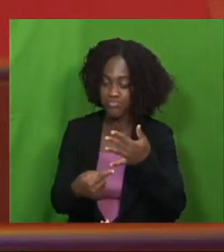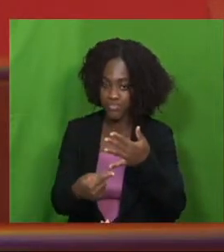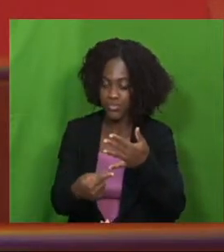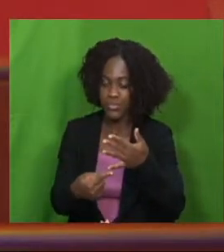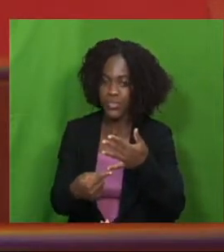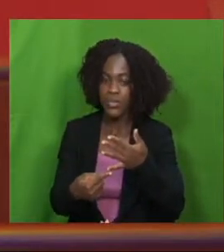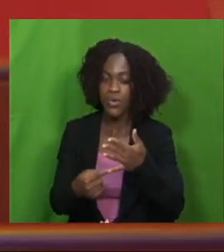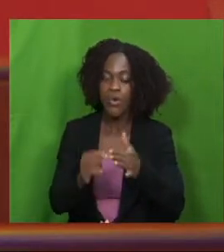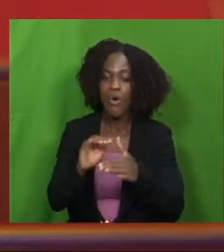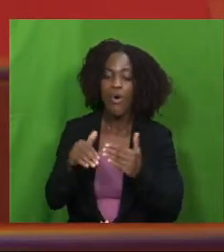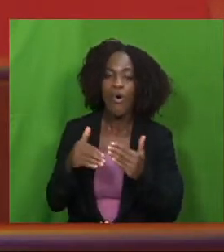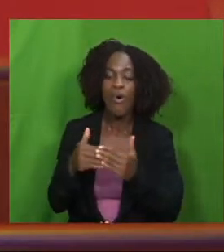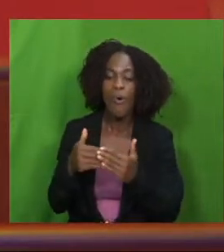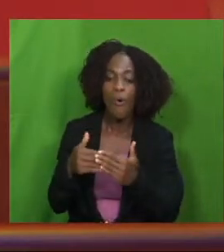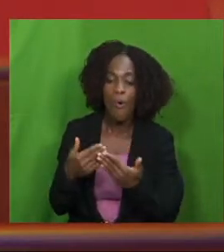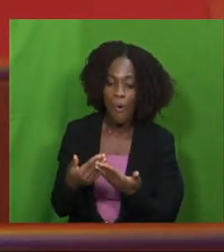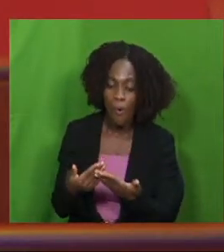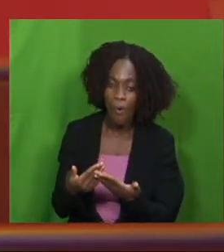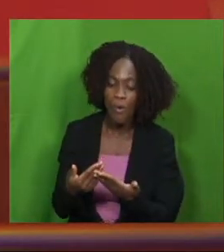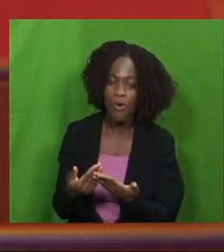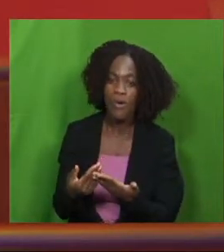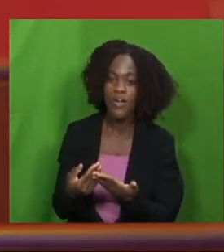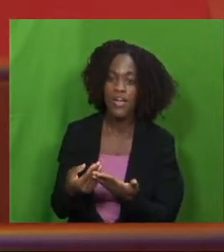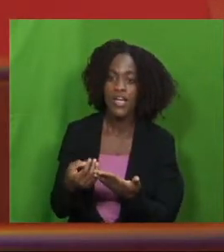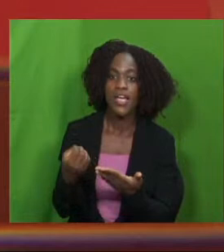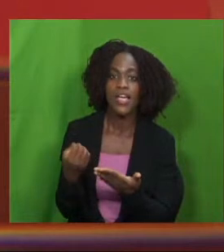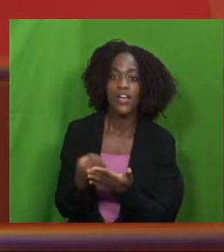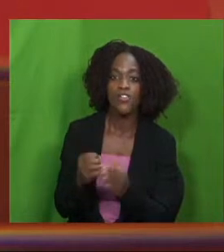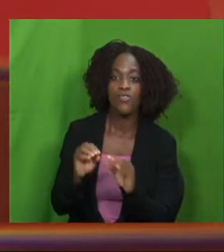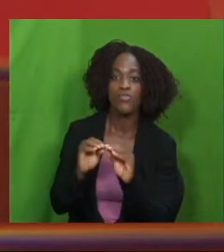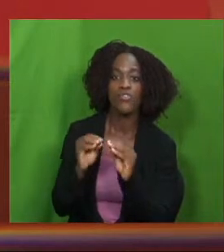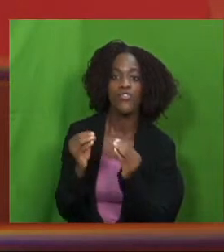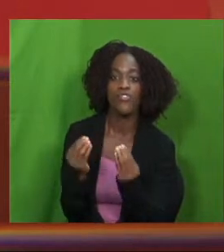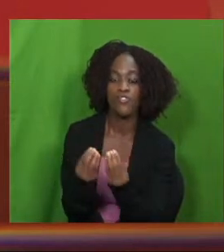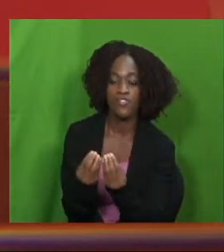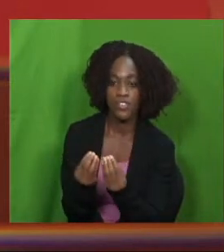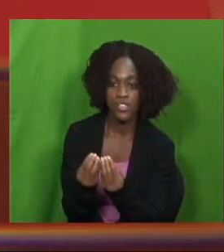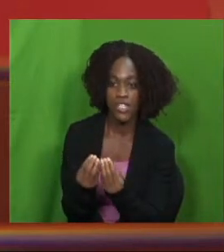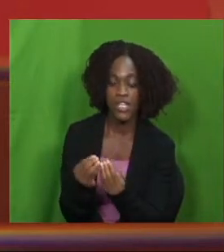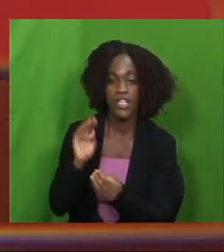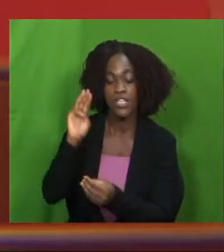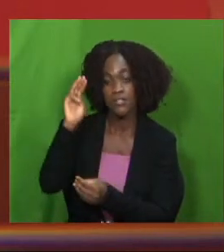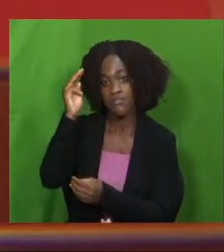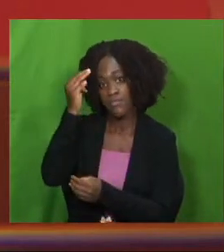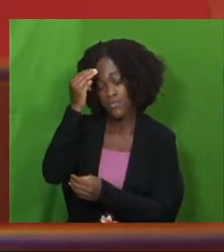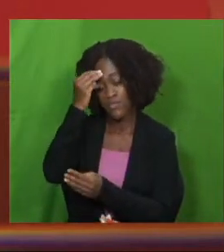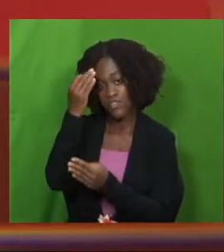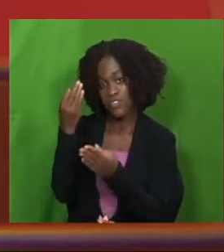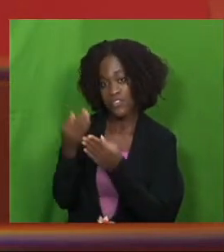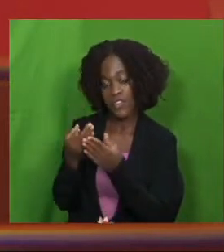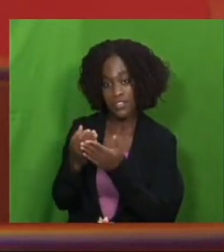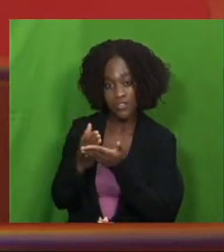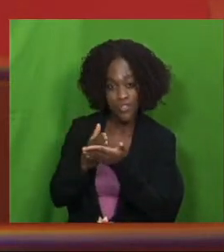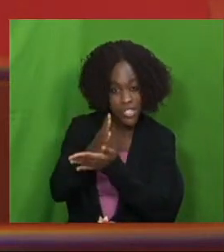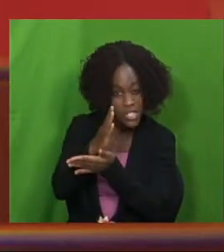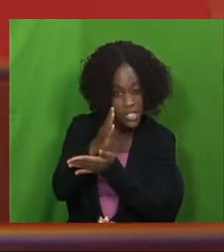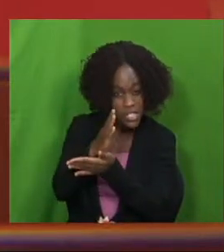also Principal Economics Officer, Ministry of Finance. Am I